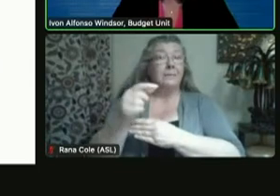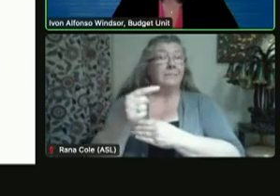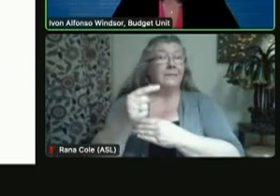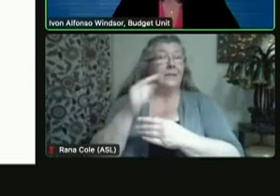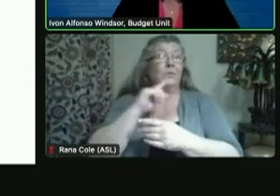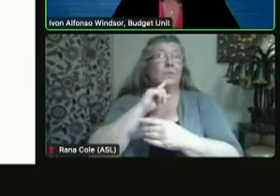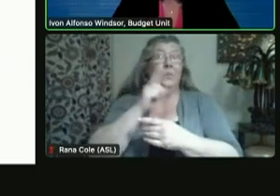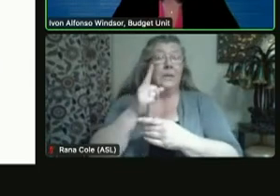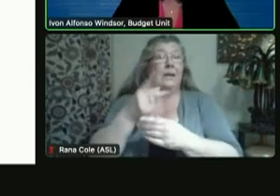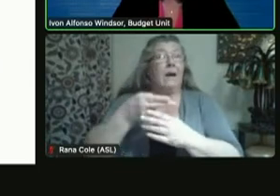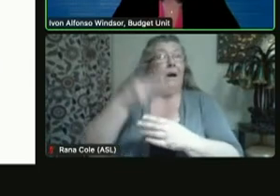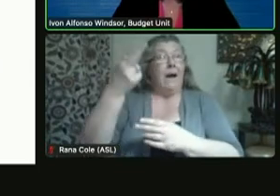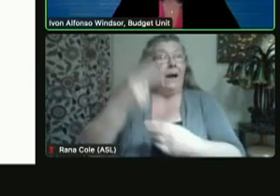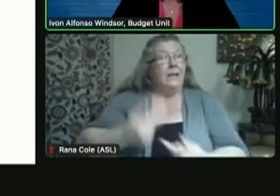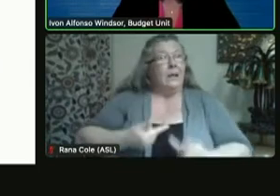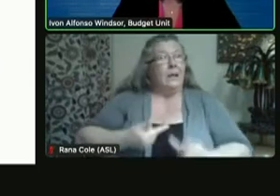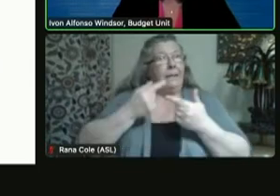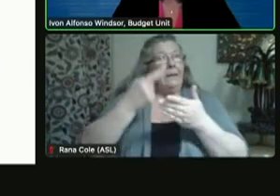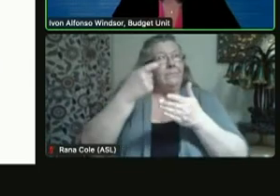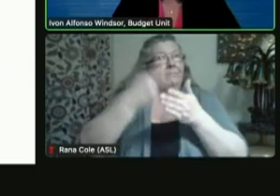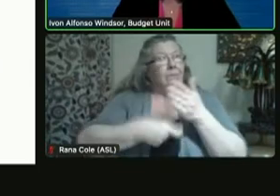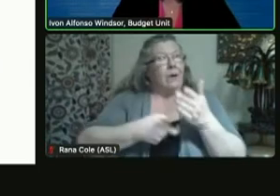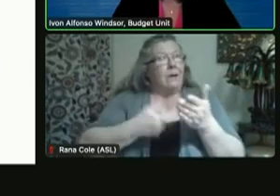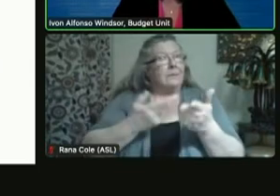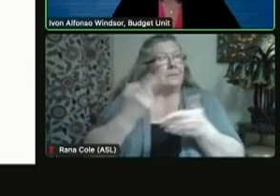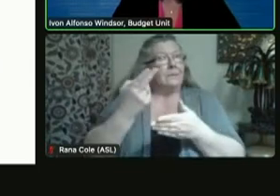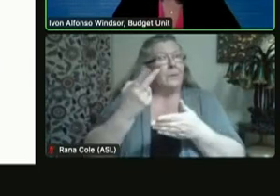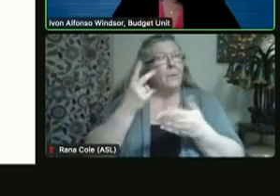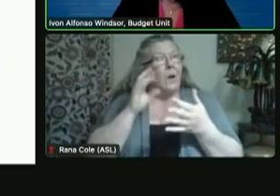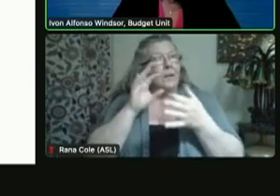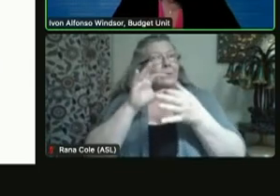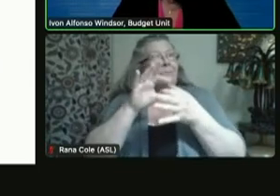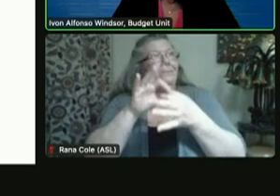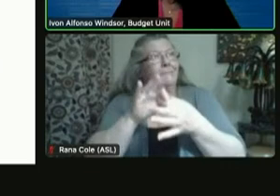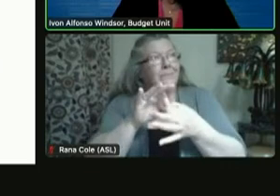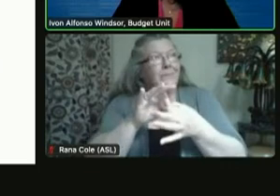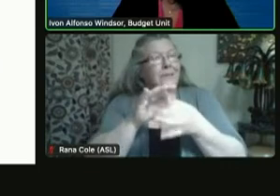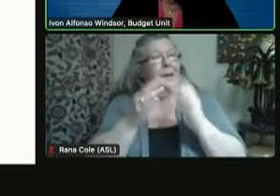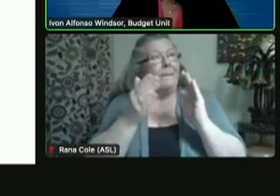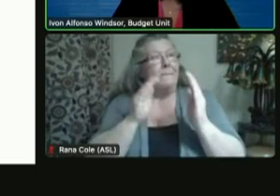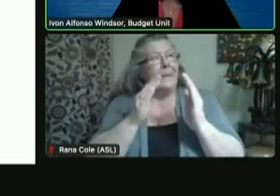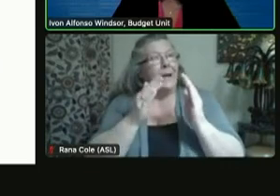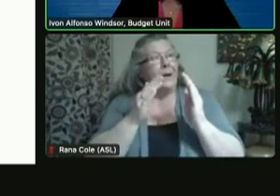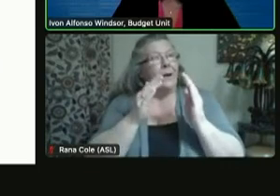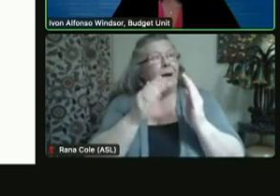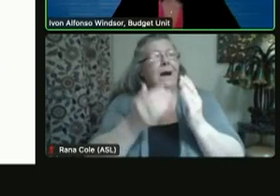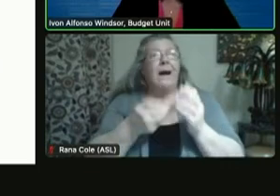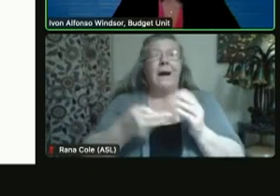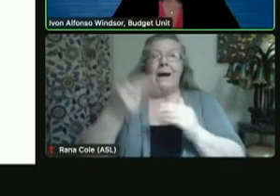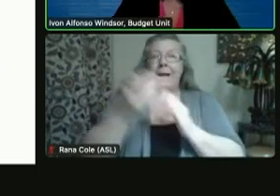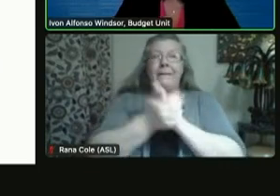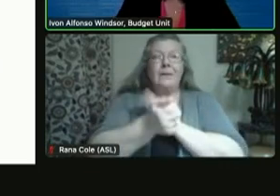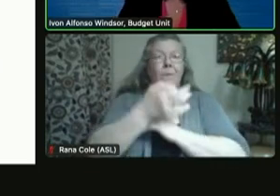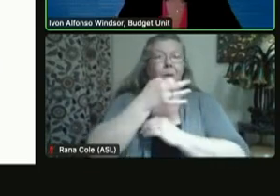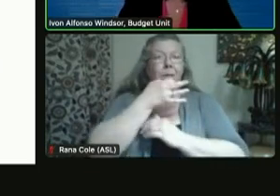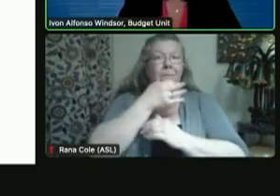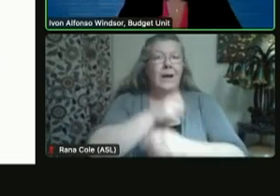want to ensure that we offer competitive salaries to recruit and retain highly qualified staff to serve our